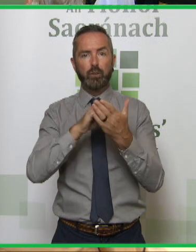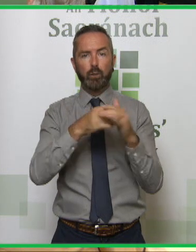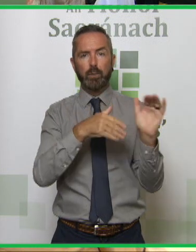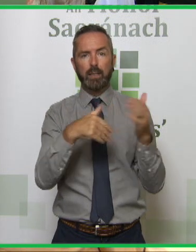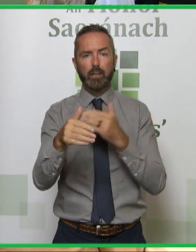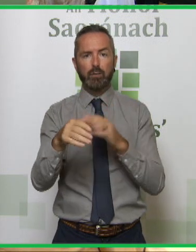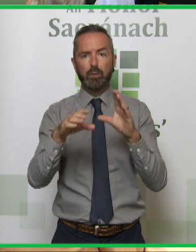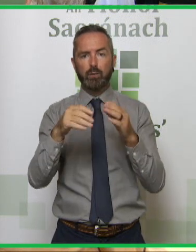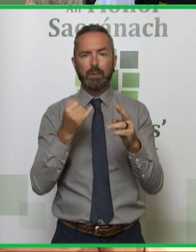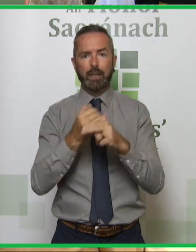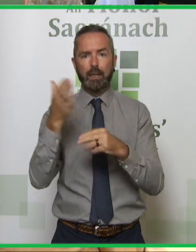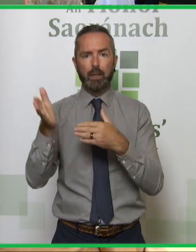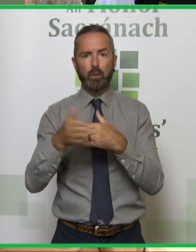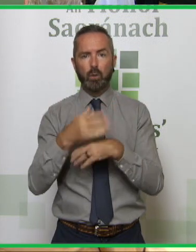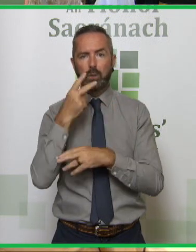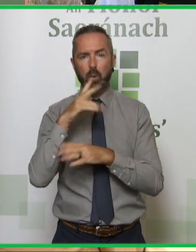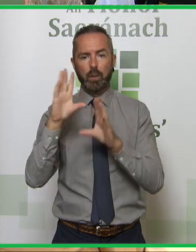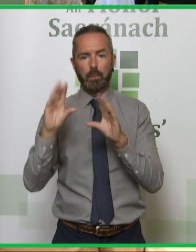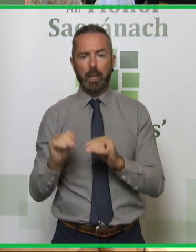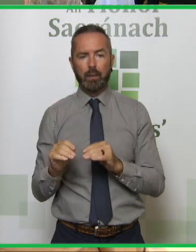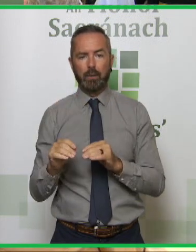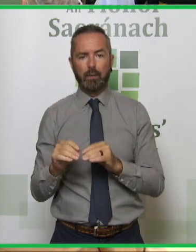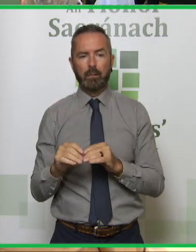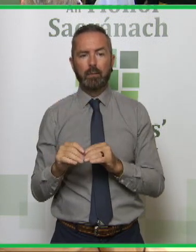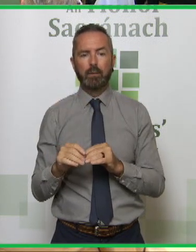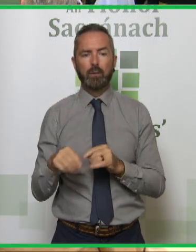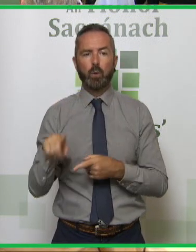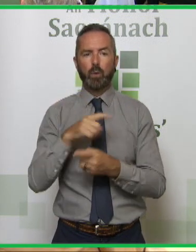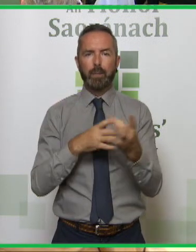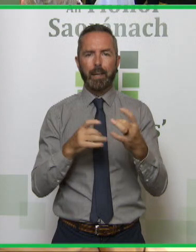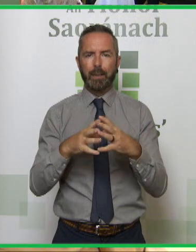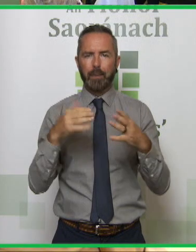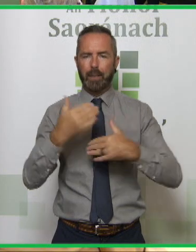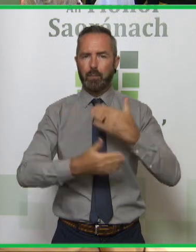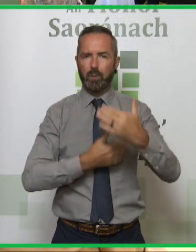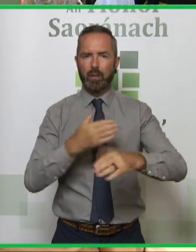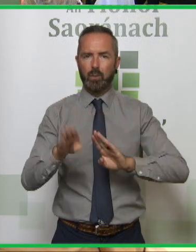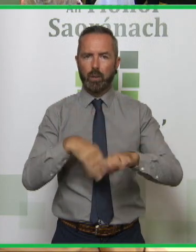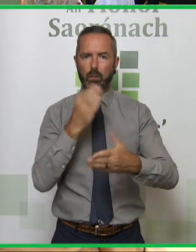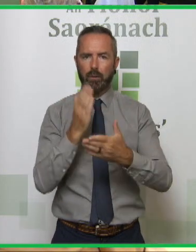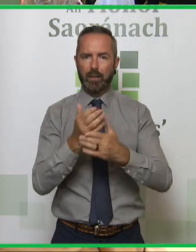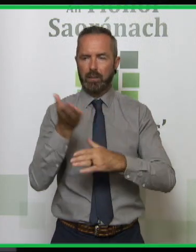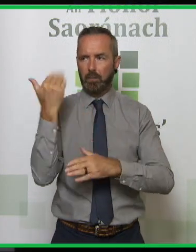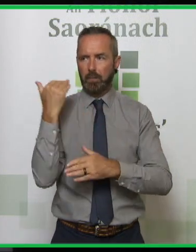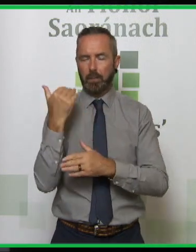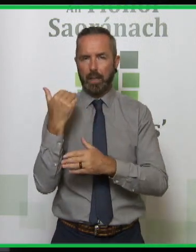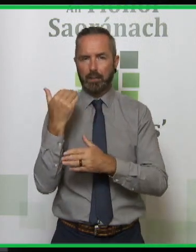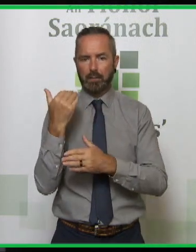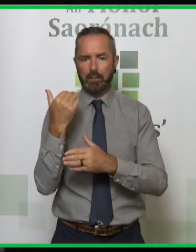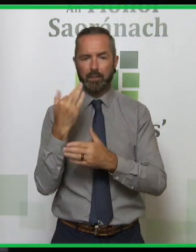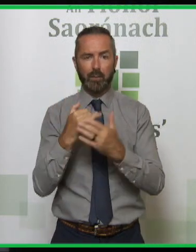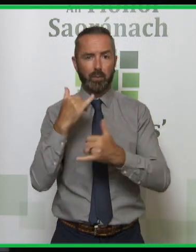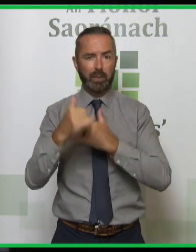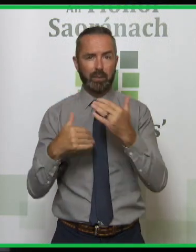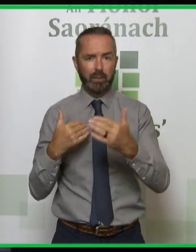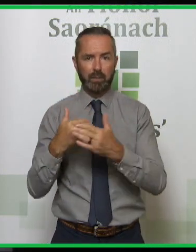unit pricing. Gregor calls us the Ferrari of Europe because we've made massive progressions in prevention over the last while. So we're implementing the